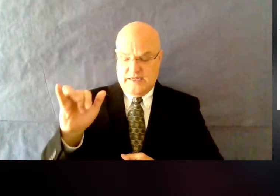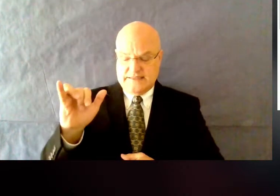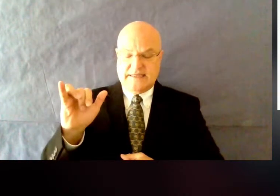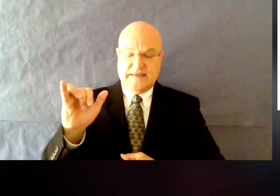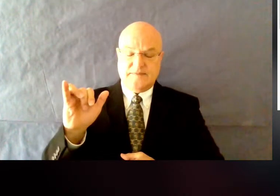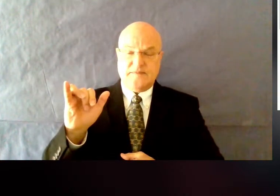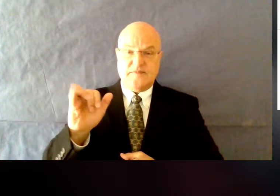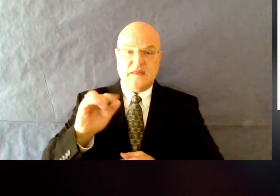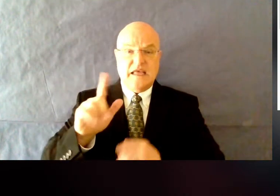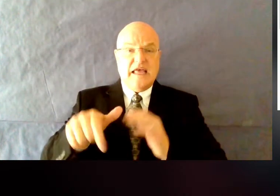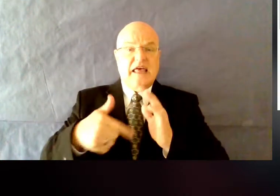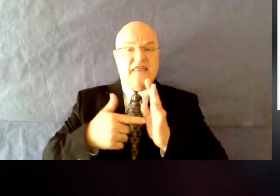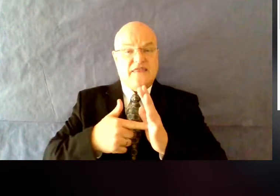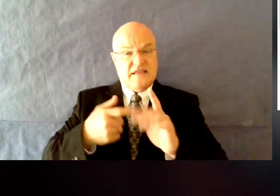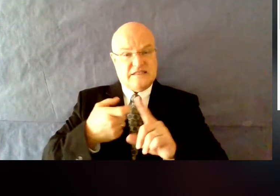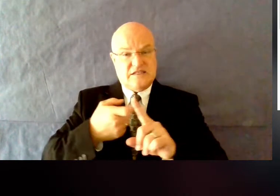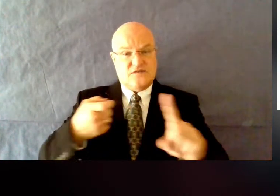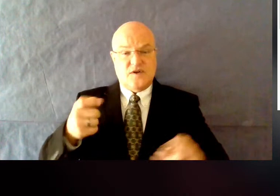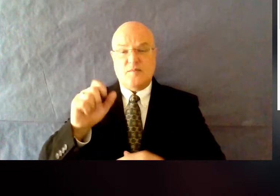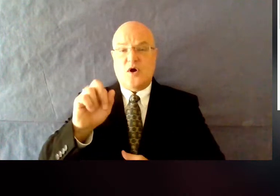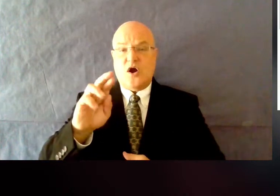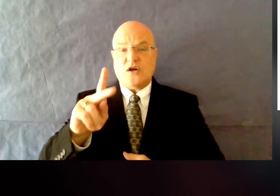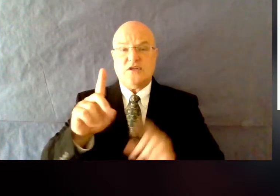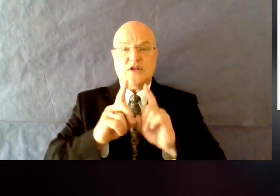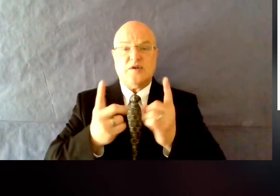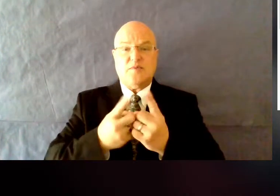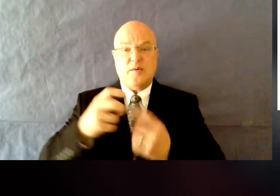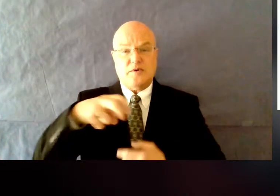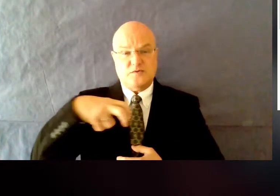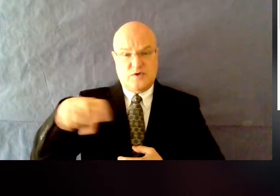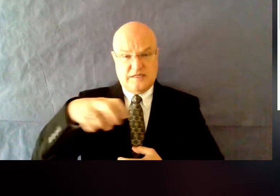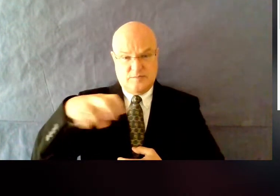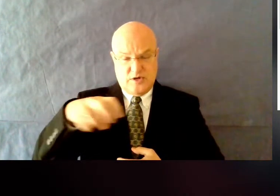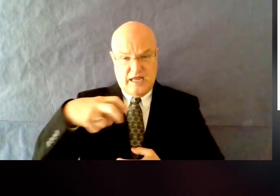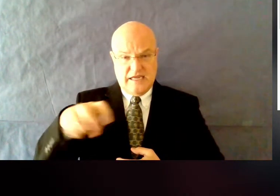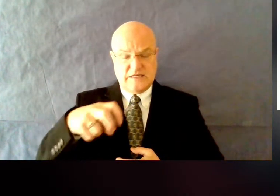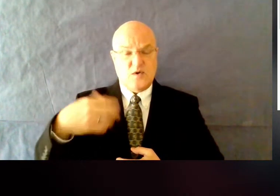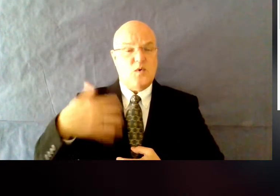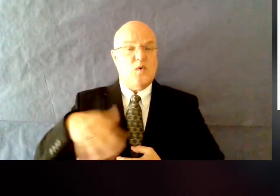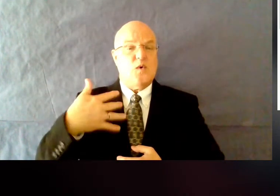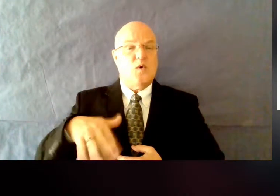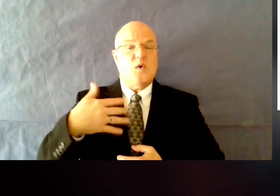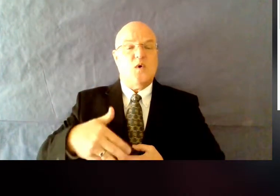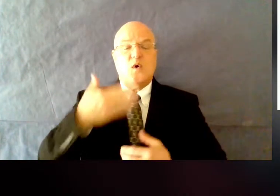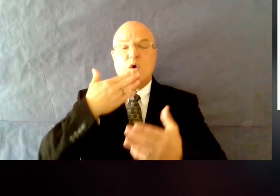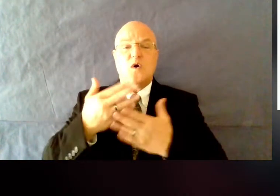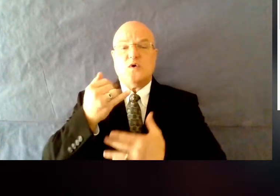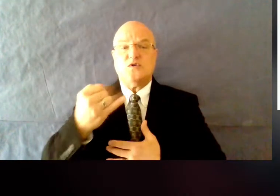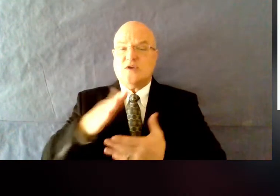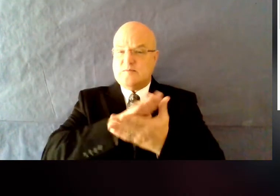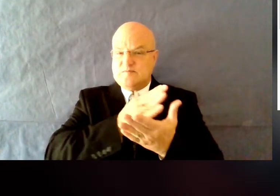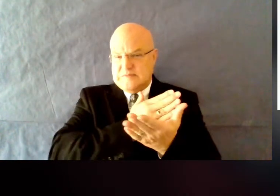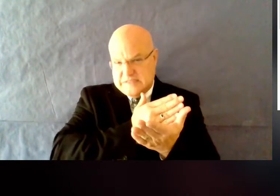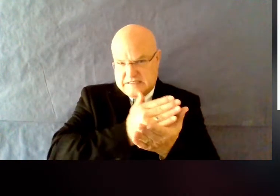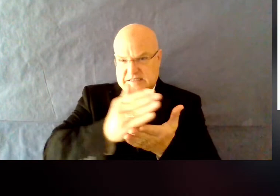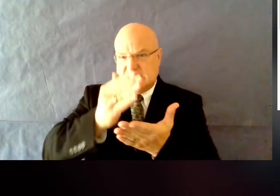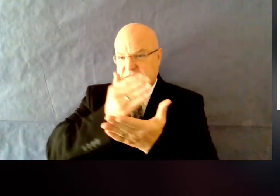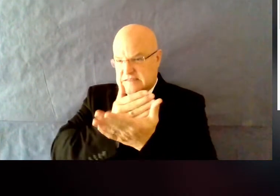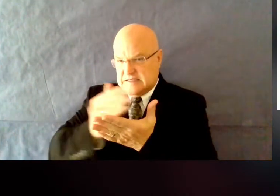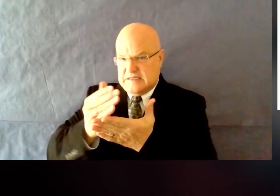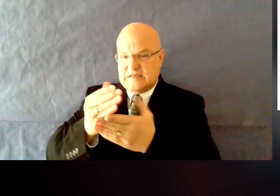And this is coming from Arkansas Department of Transportation, and they have done a very good job of clearing roads,